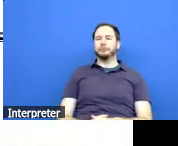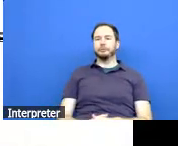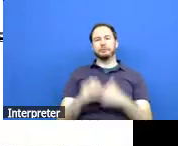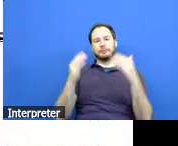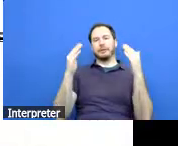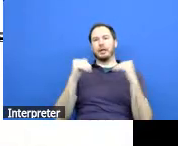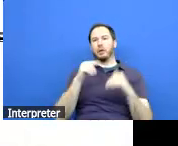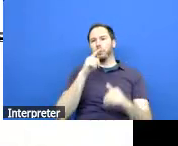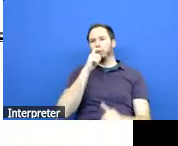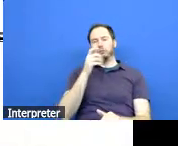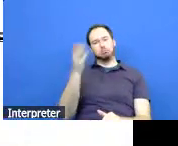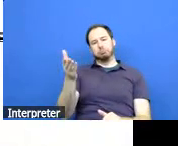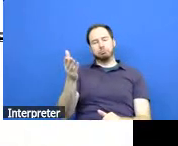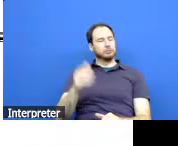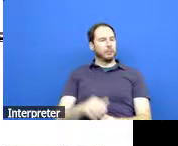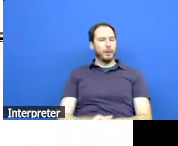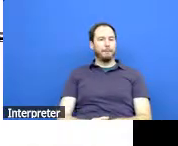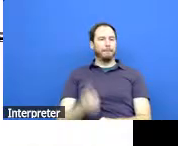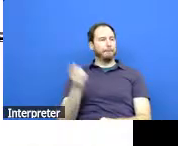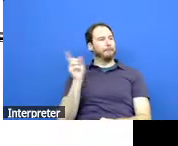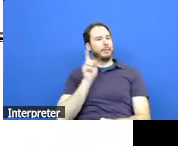Next. Coming up.